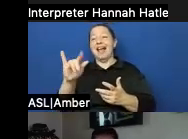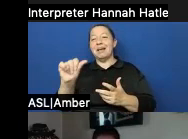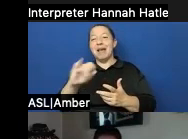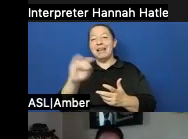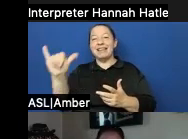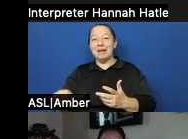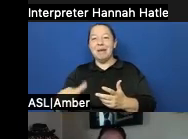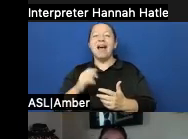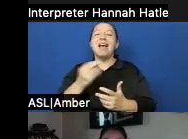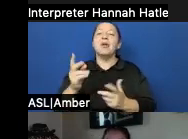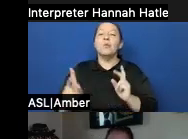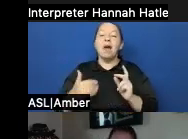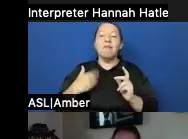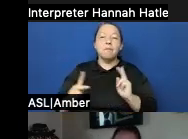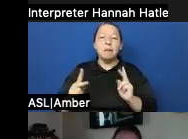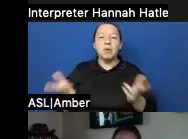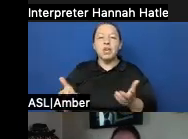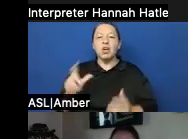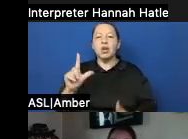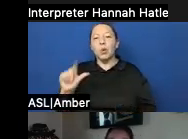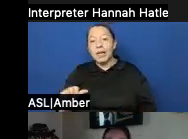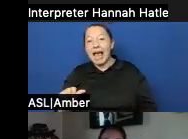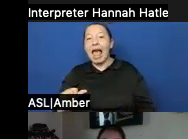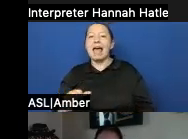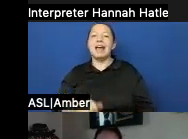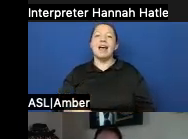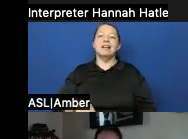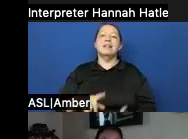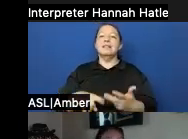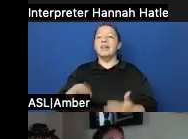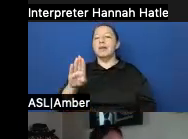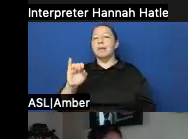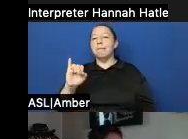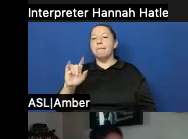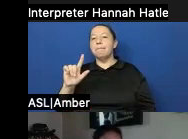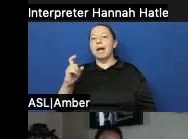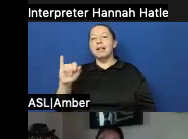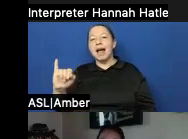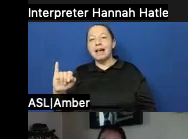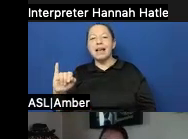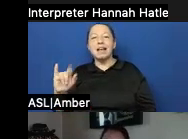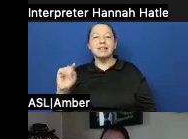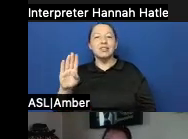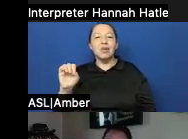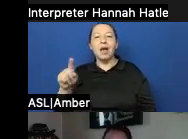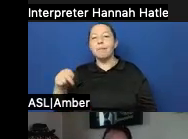people down here in Louisiana and Puma or Biloxi tribe, or up here,